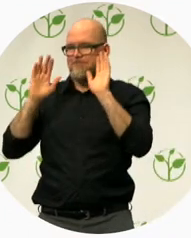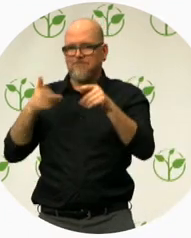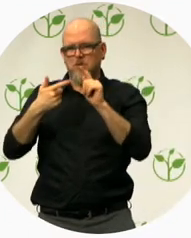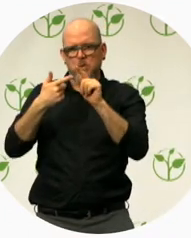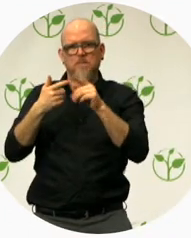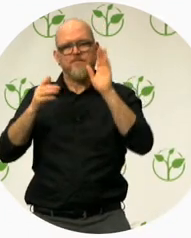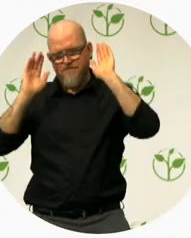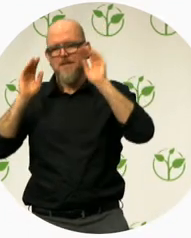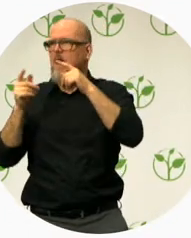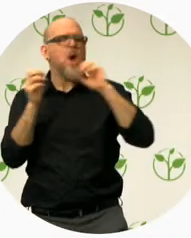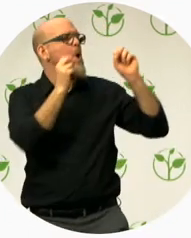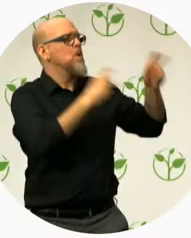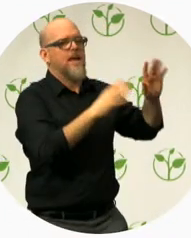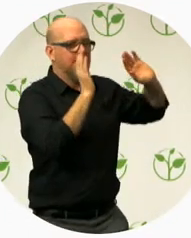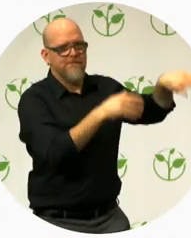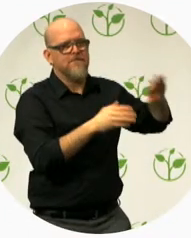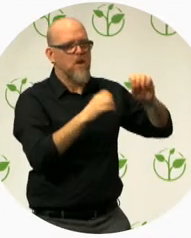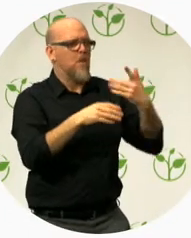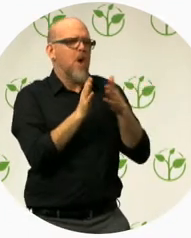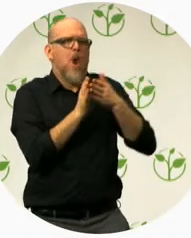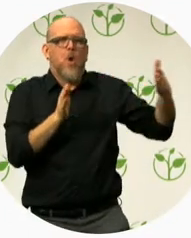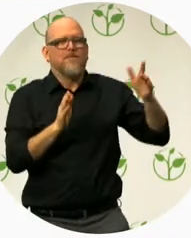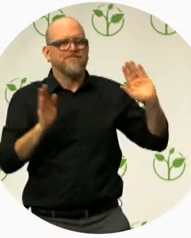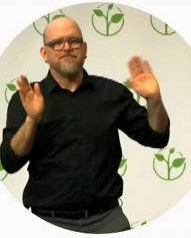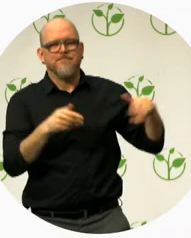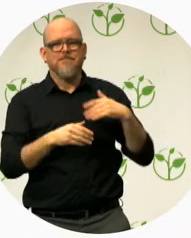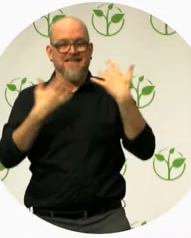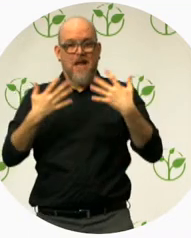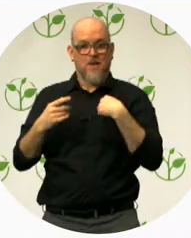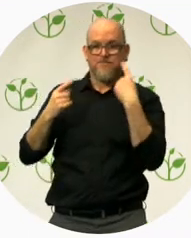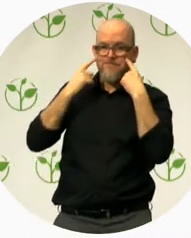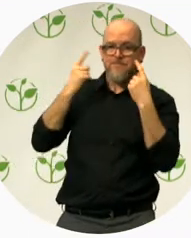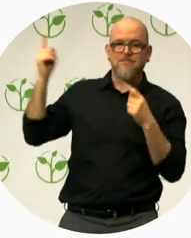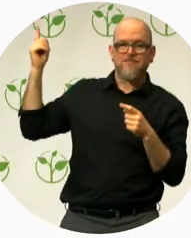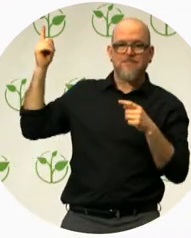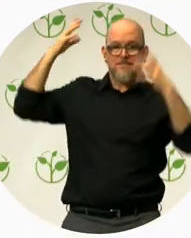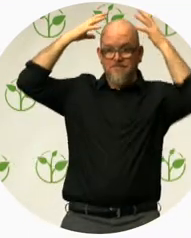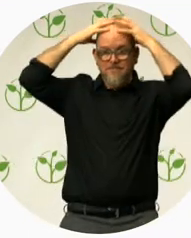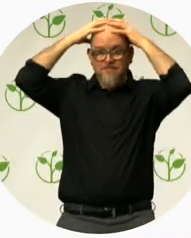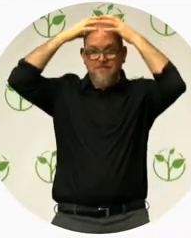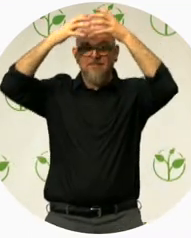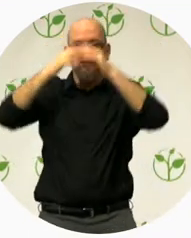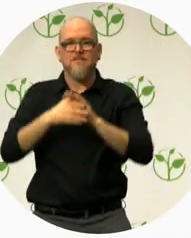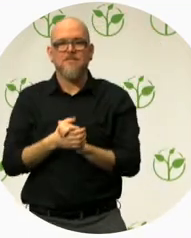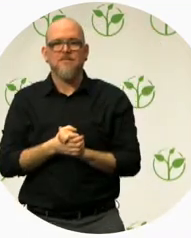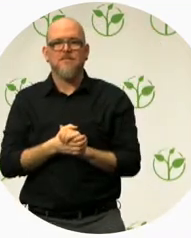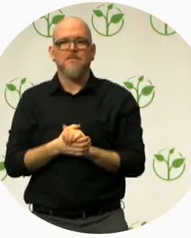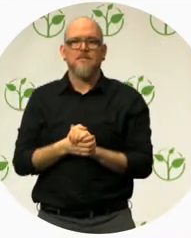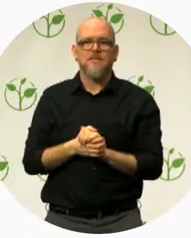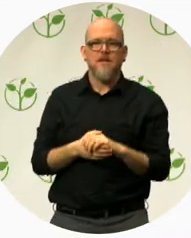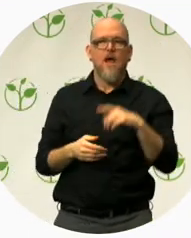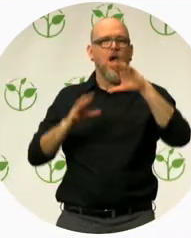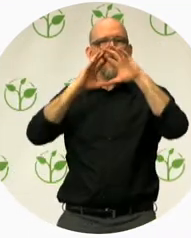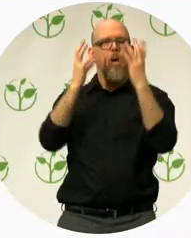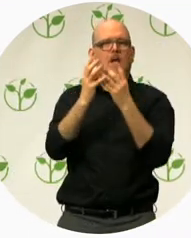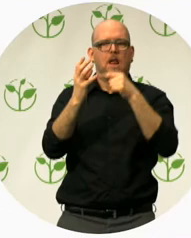Last year I received an invitation from Globo. Globo is the largest TV channel in Brazil.